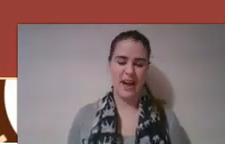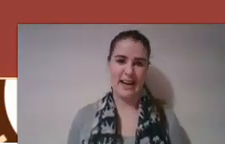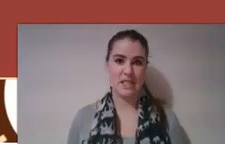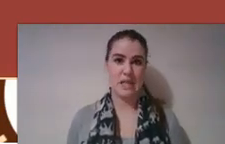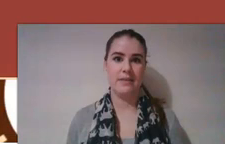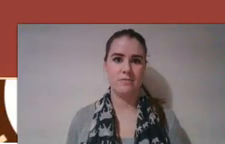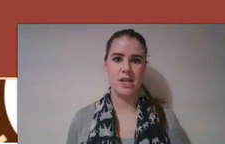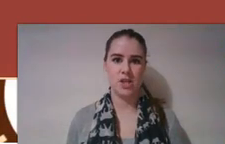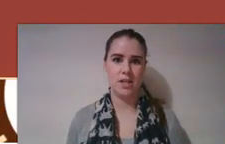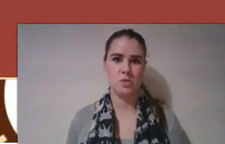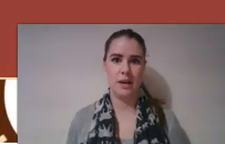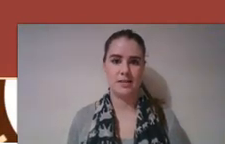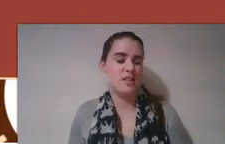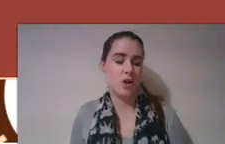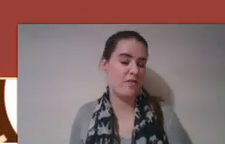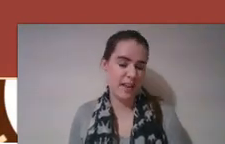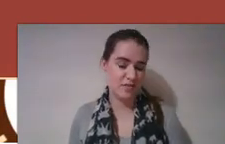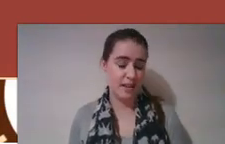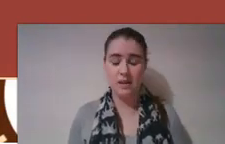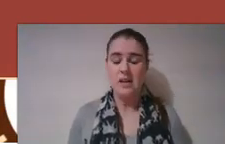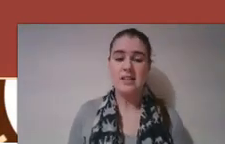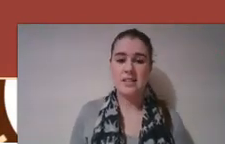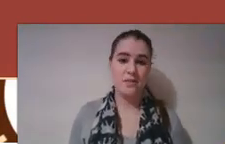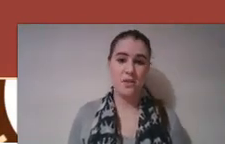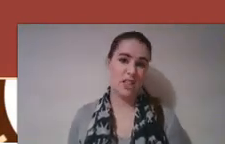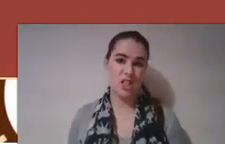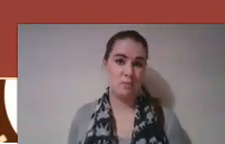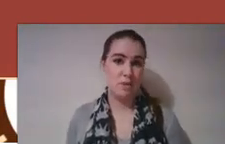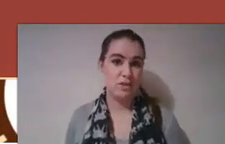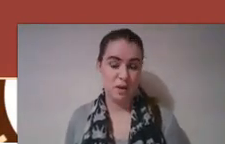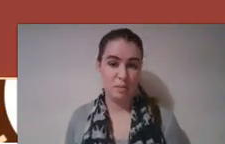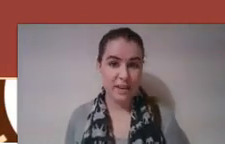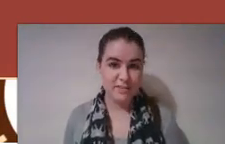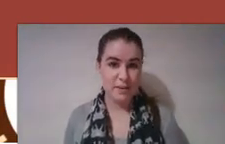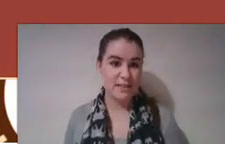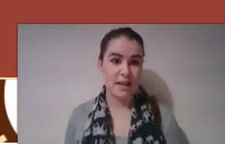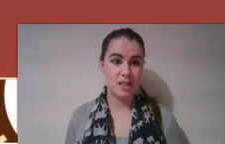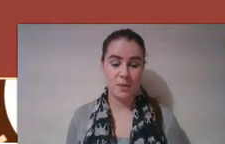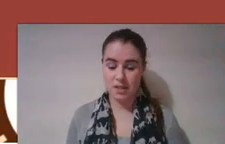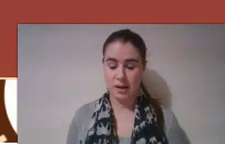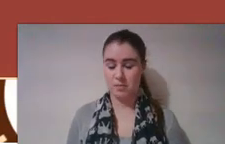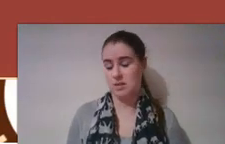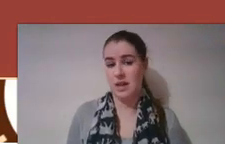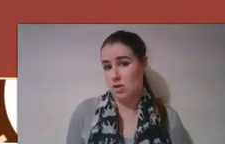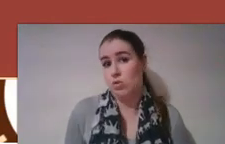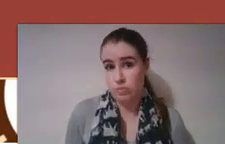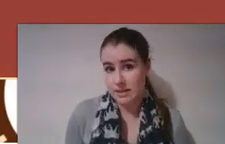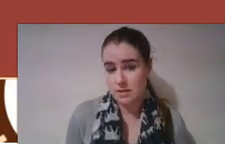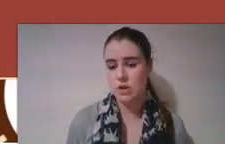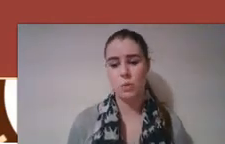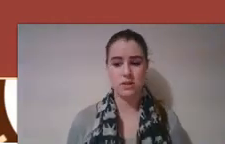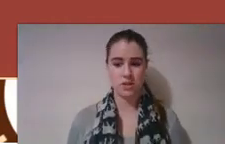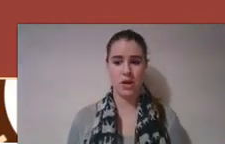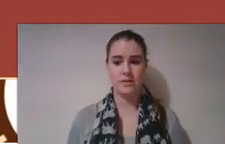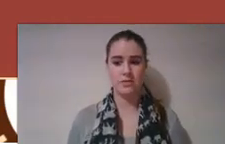blurry, I've added that information into our lesson. So effectively, some of you have actually done most of my planning for me today to put this PowerPoint together